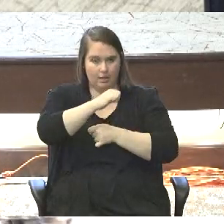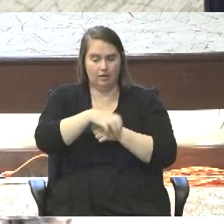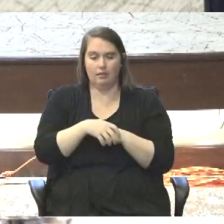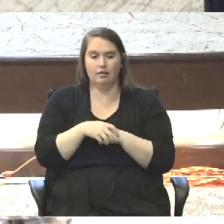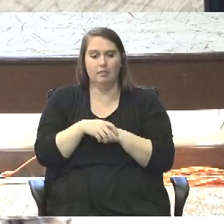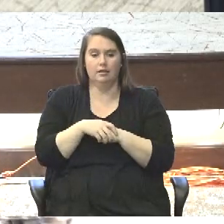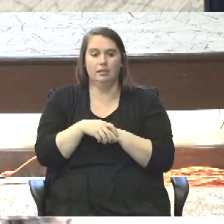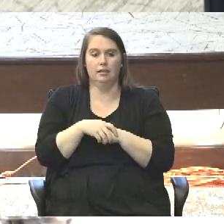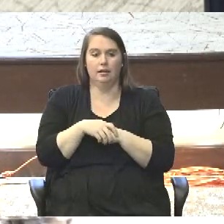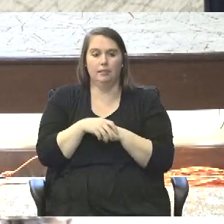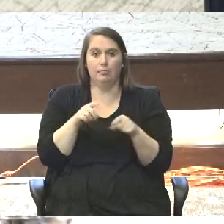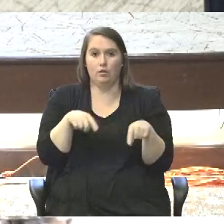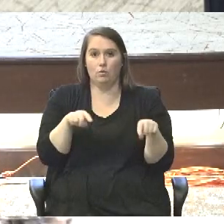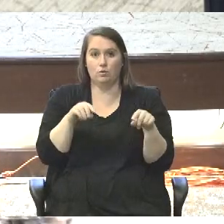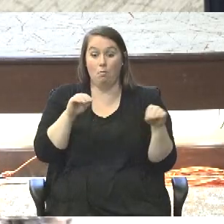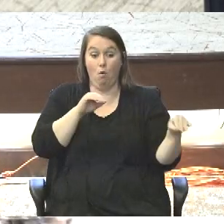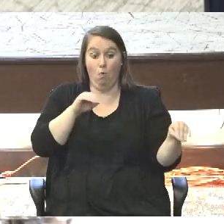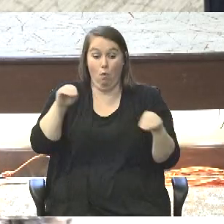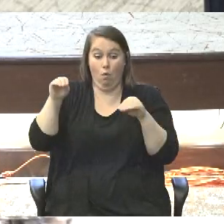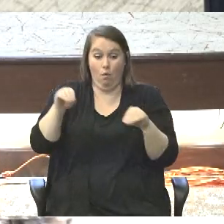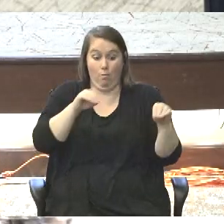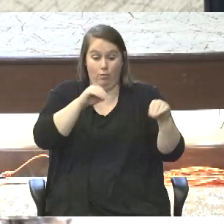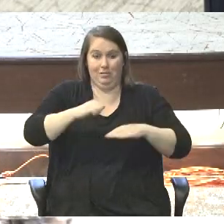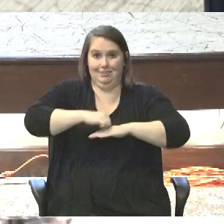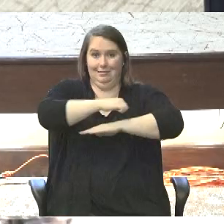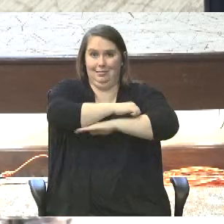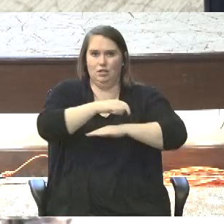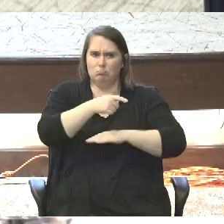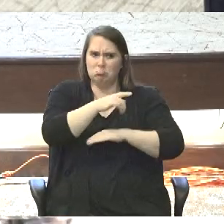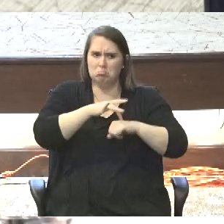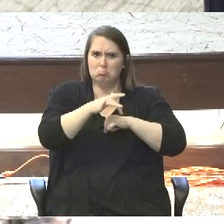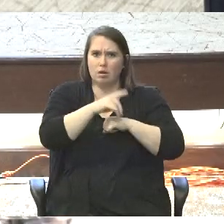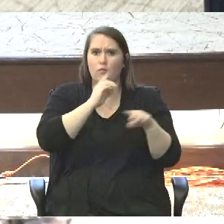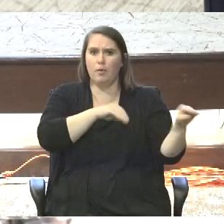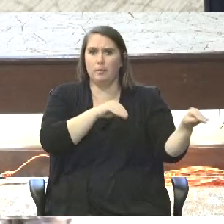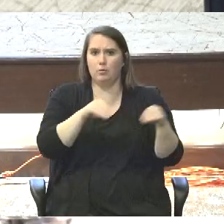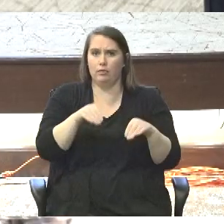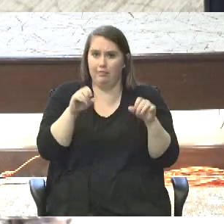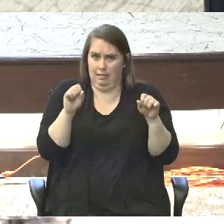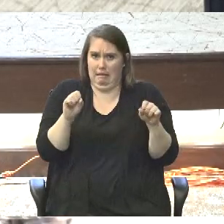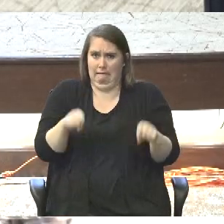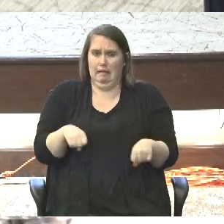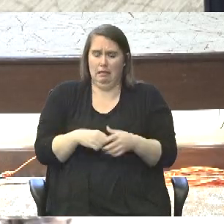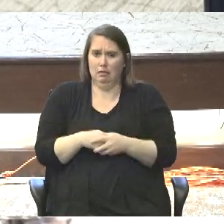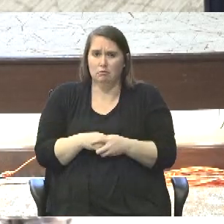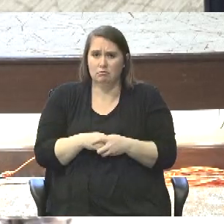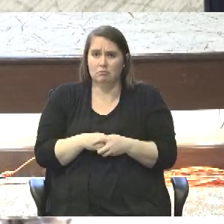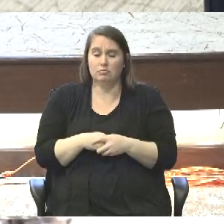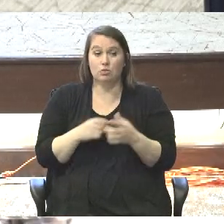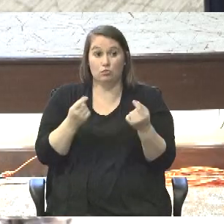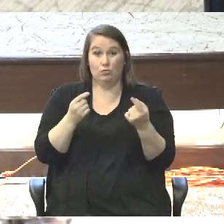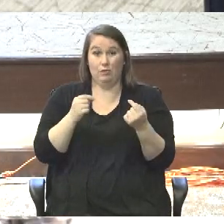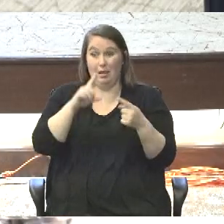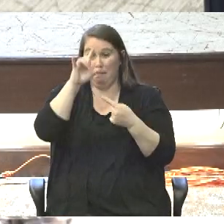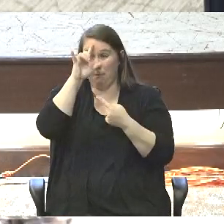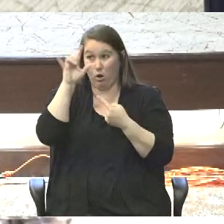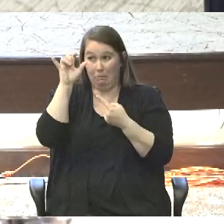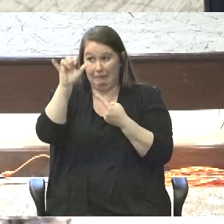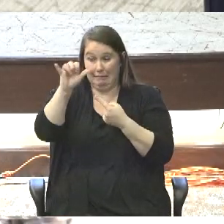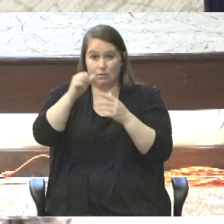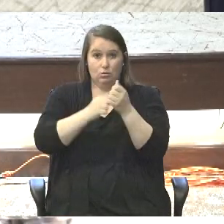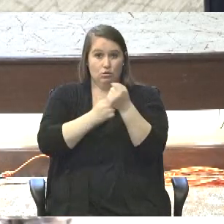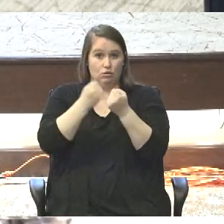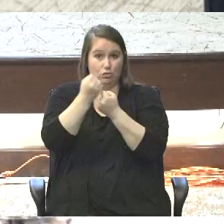with our events, you know, those mobile stages, the availability in the east to bring those in. And so when you don't have a permanent structure, it gives you